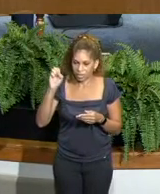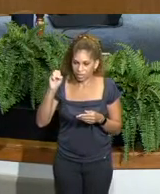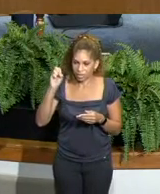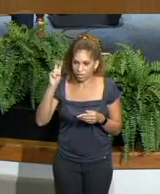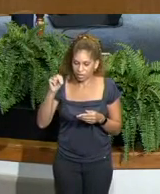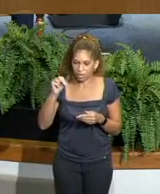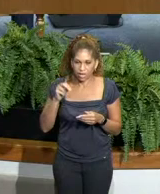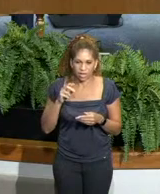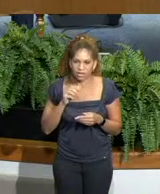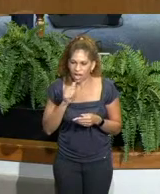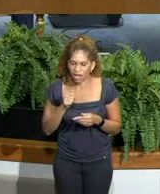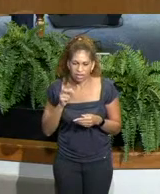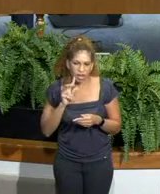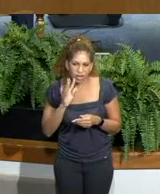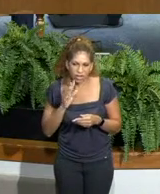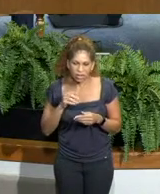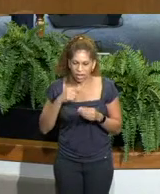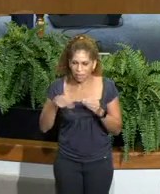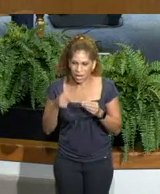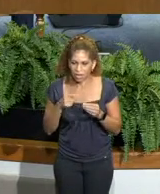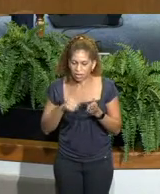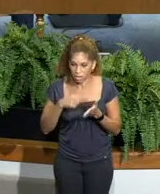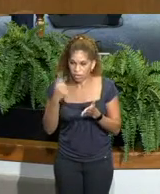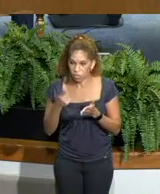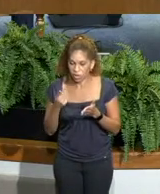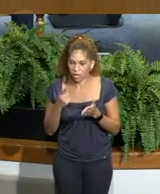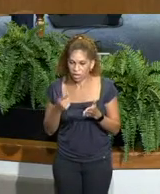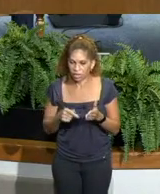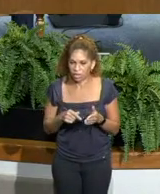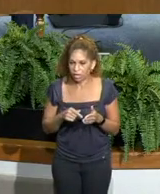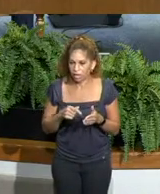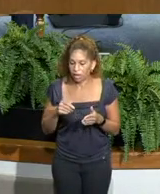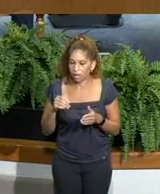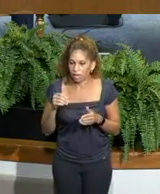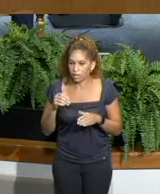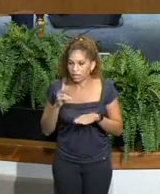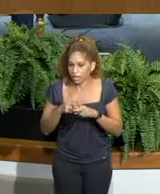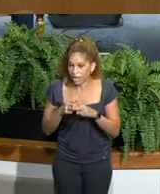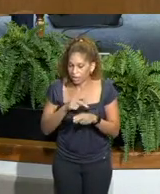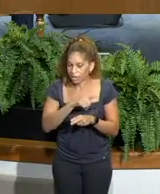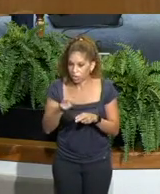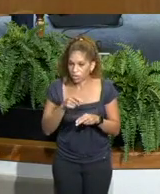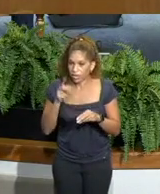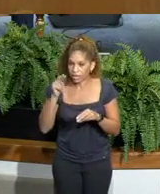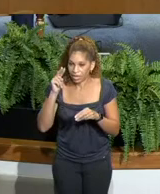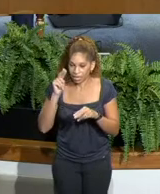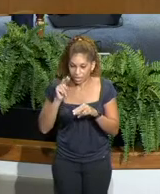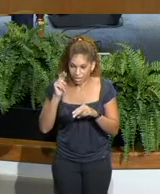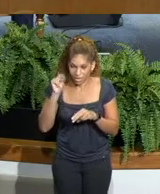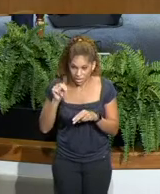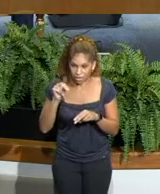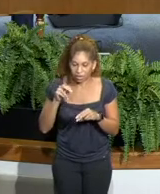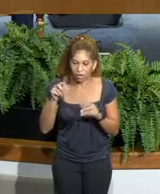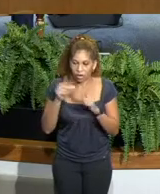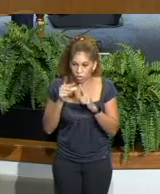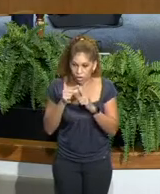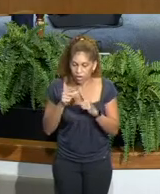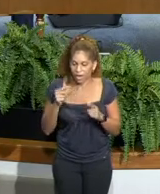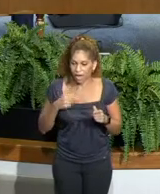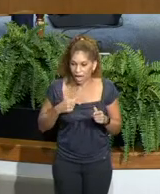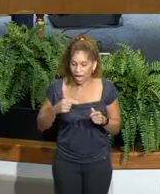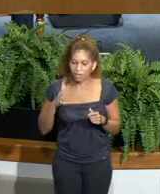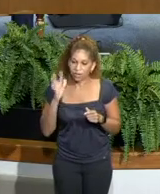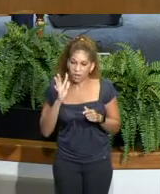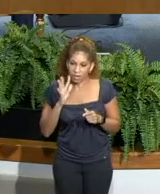you the N-word. I'm talking about somebody passing policies that have a disparate impact on your community while they smile at